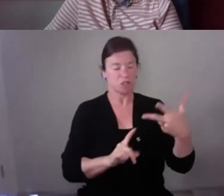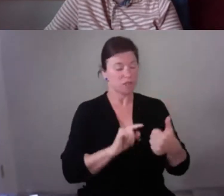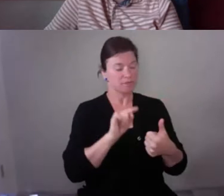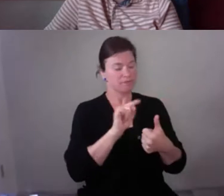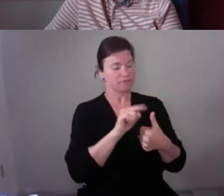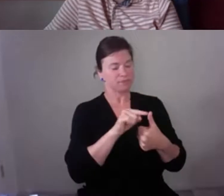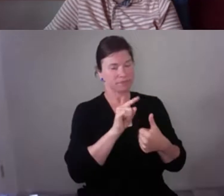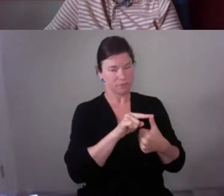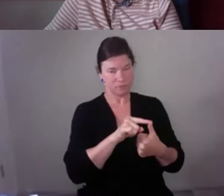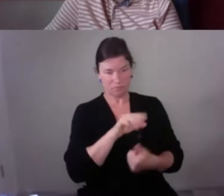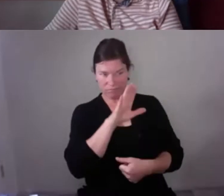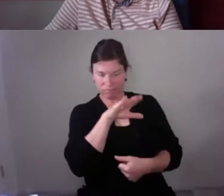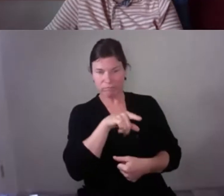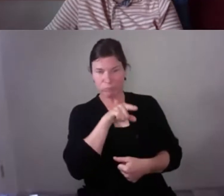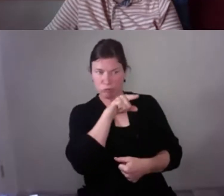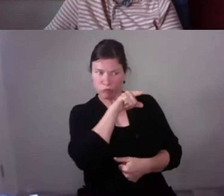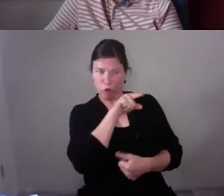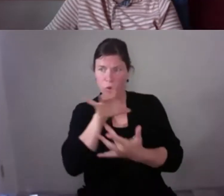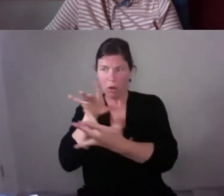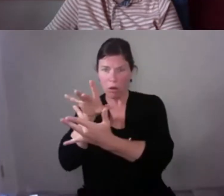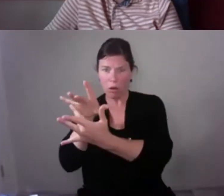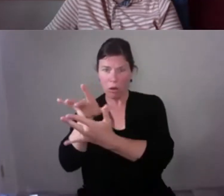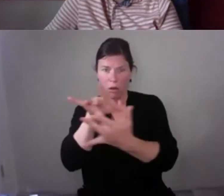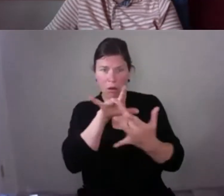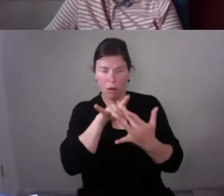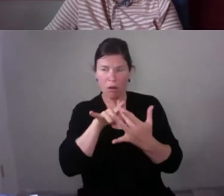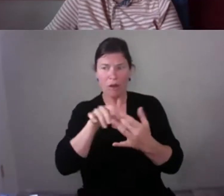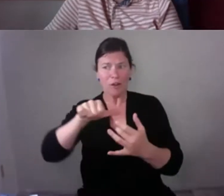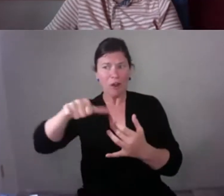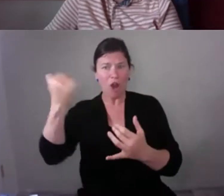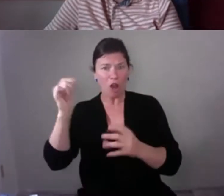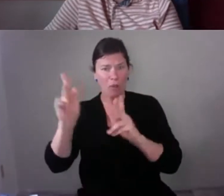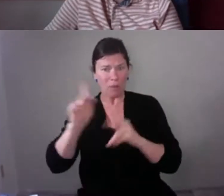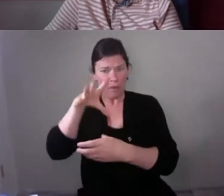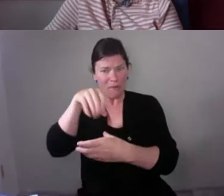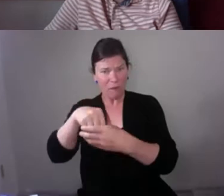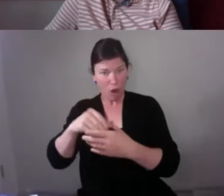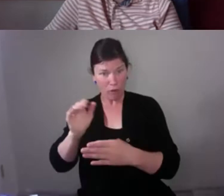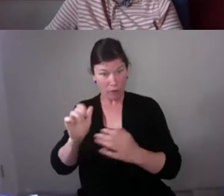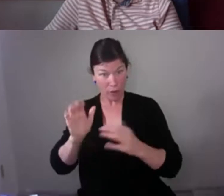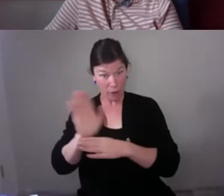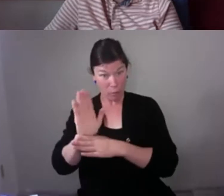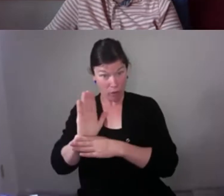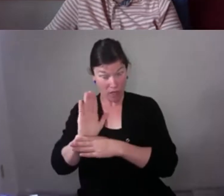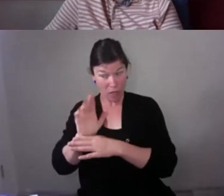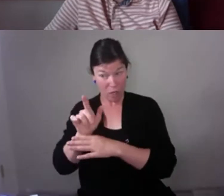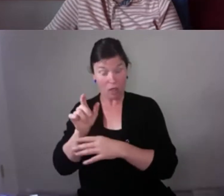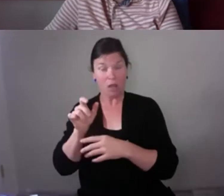Micah, are you in touch with the other stars of the movie Intelligent Lives? And did you ever get to work directly with